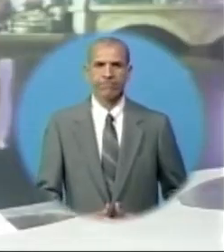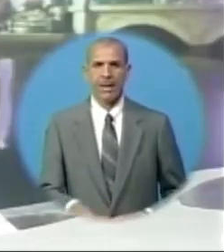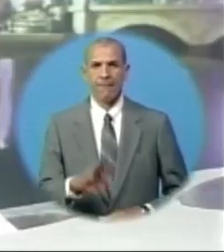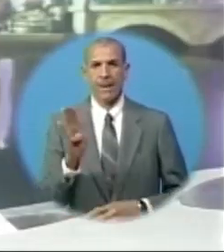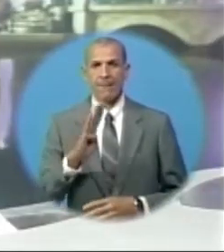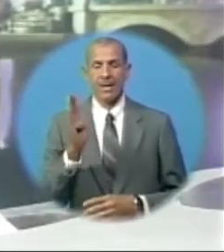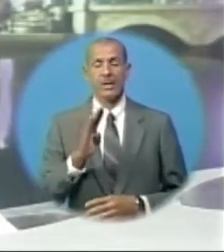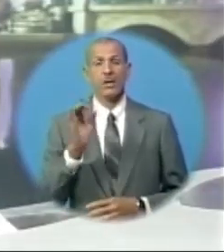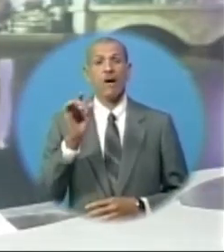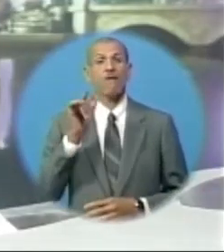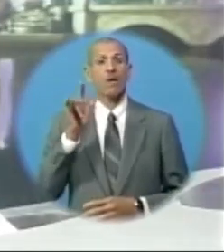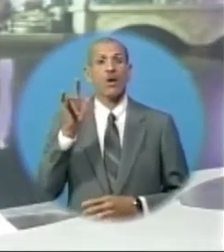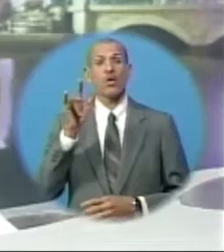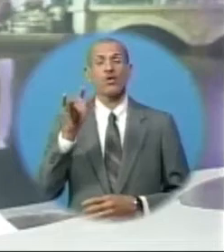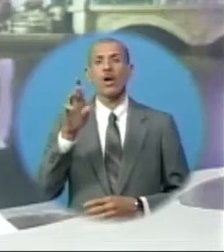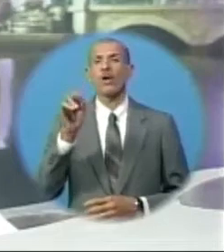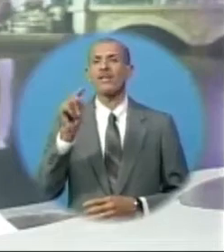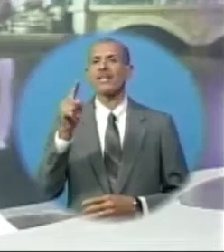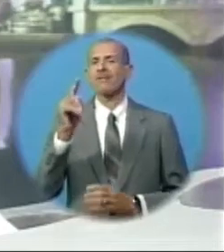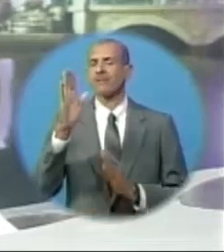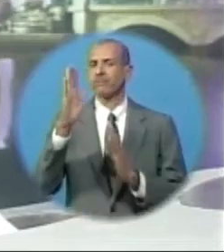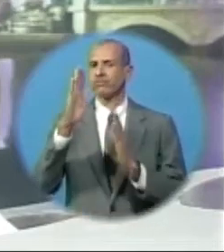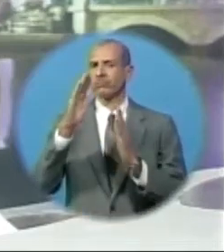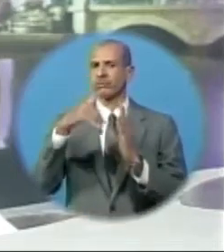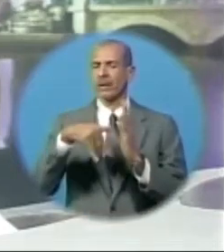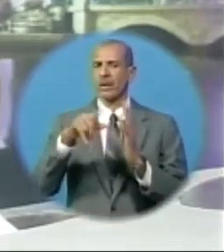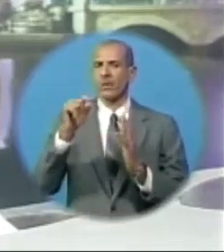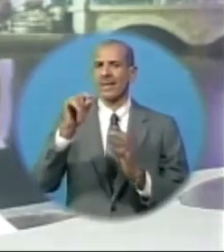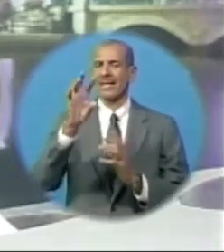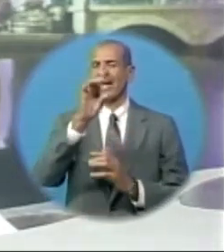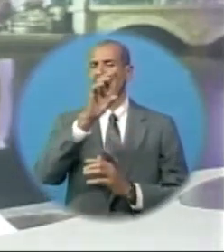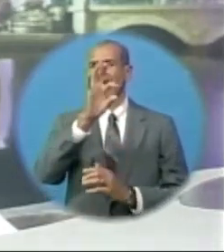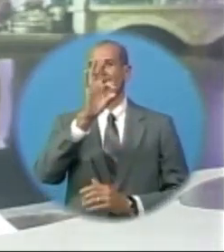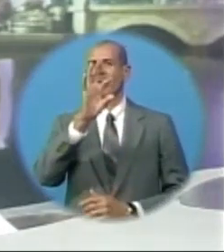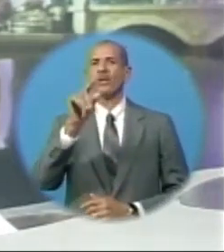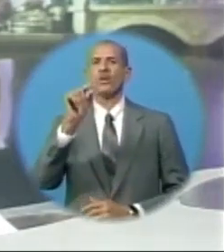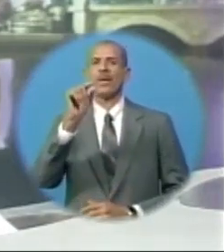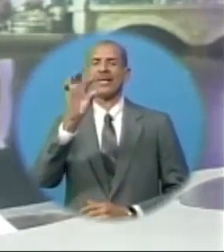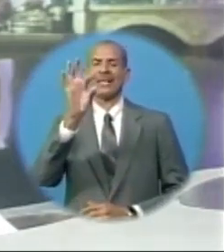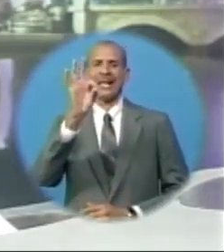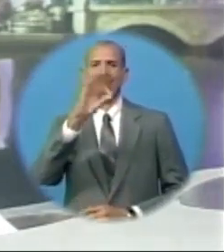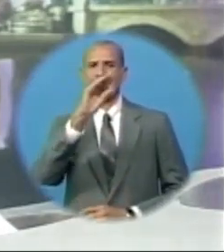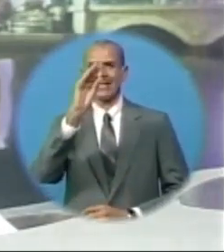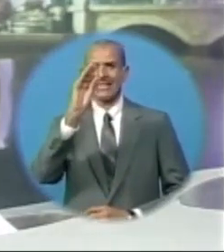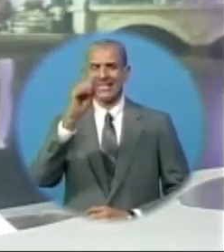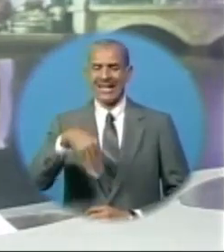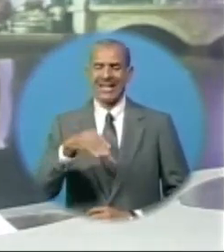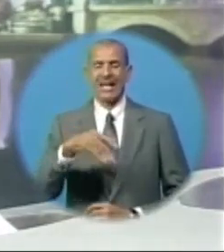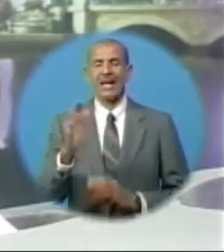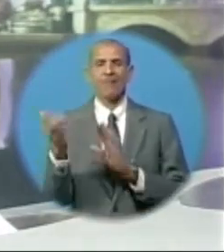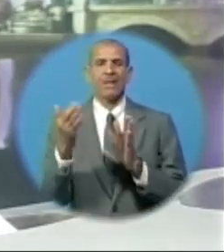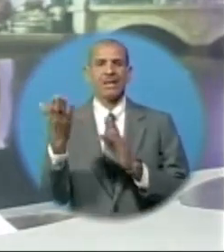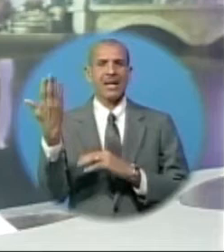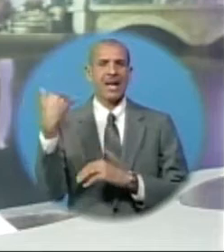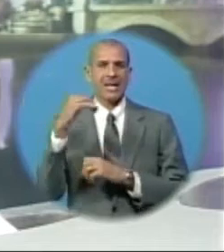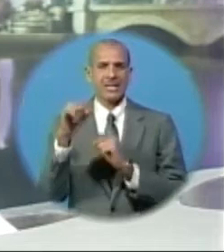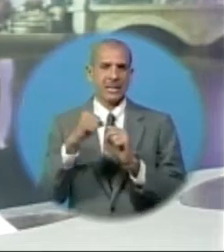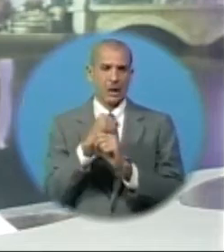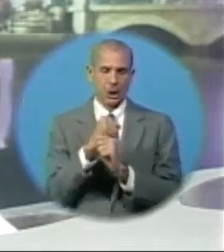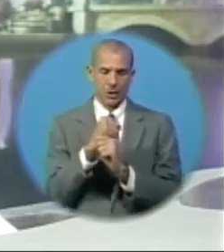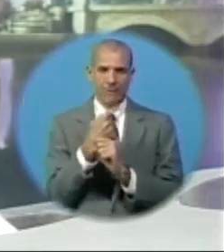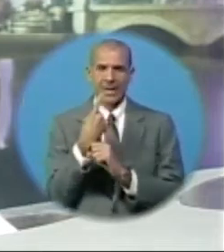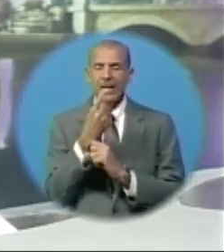Barbados foreign reserves fell 29% in February this year when compared to the same period last year. That's according